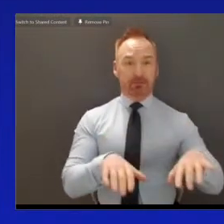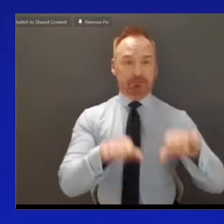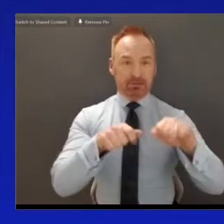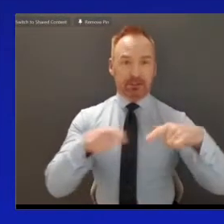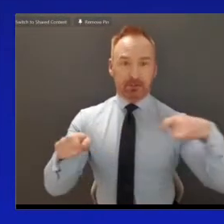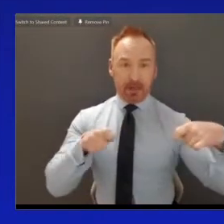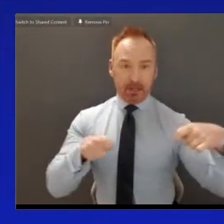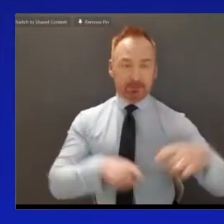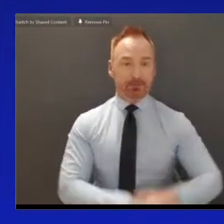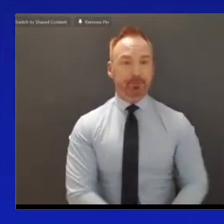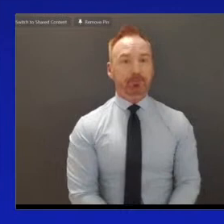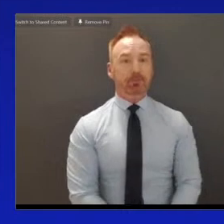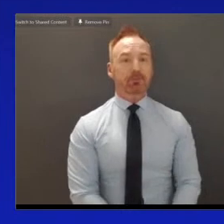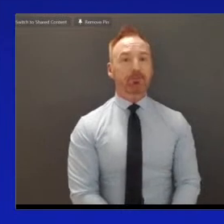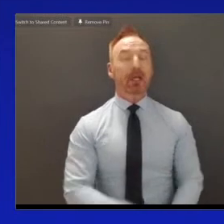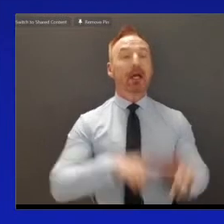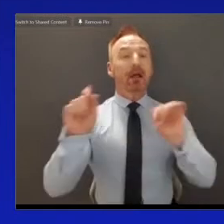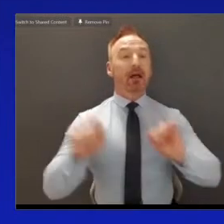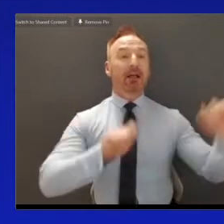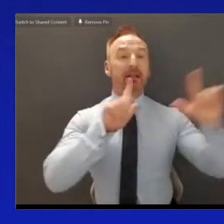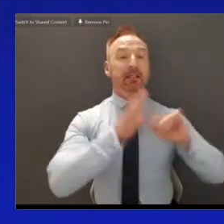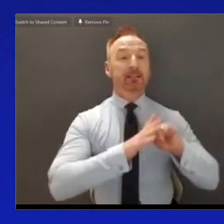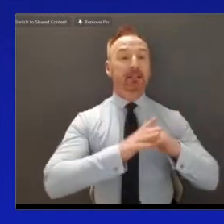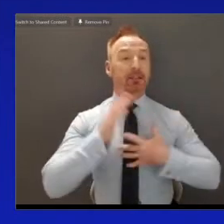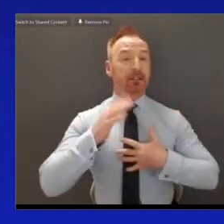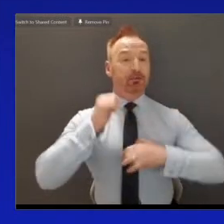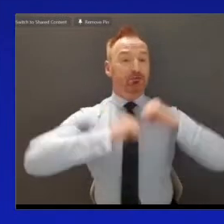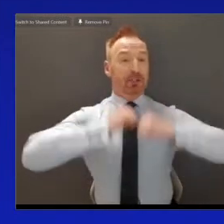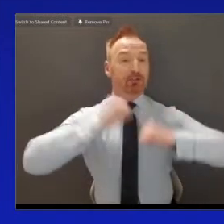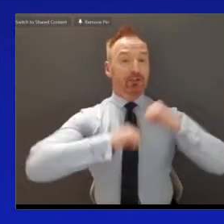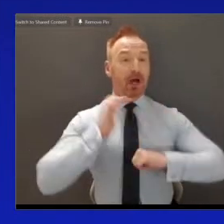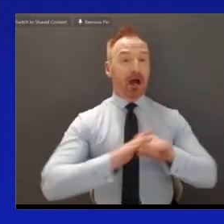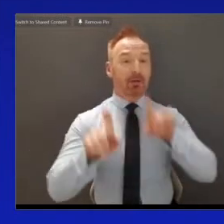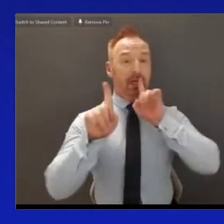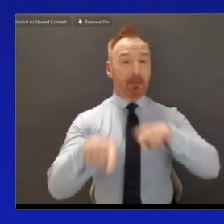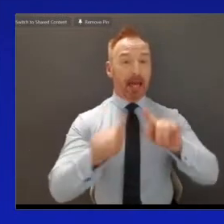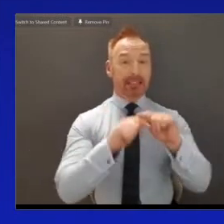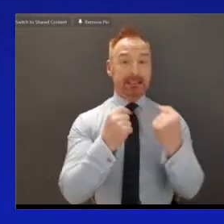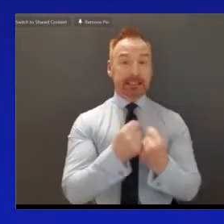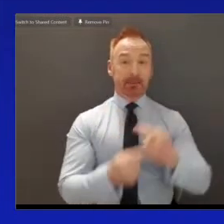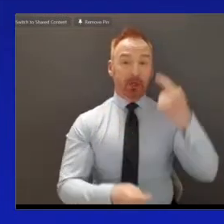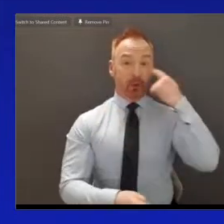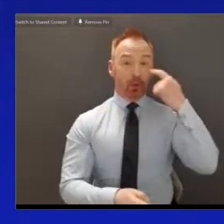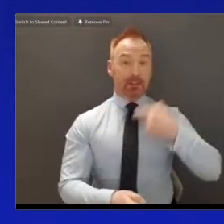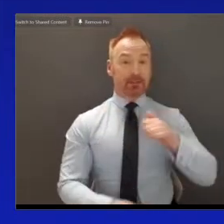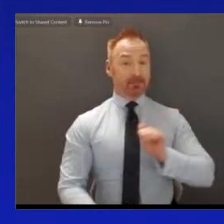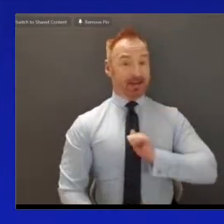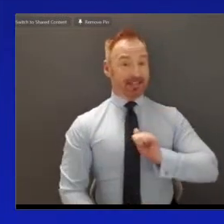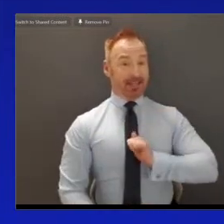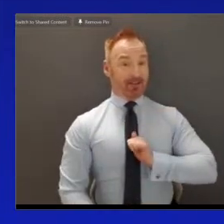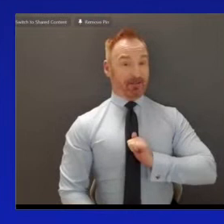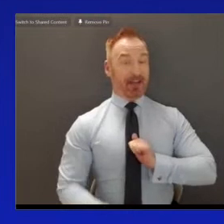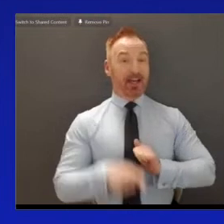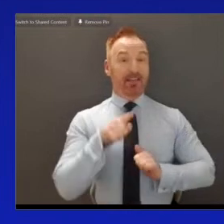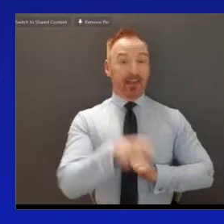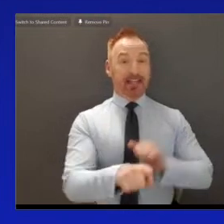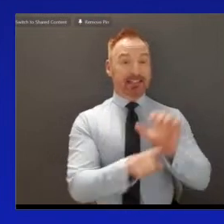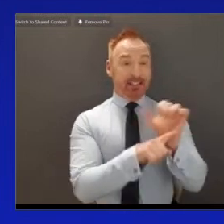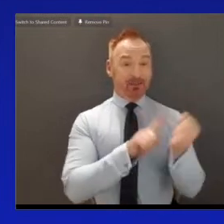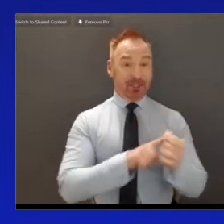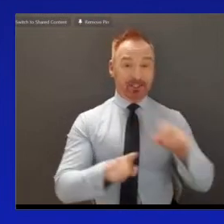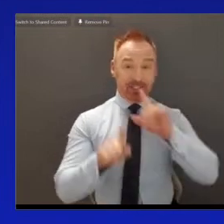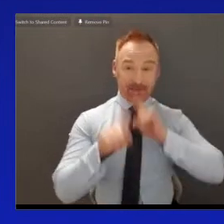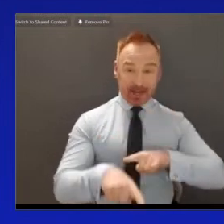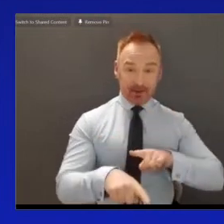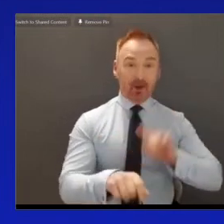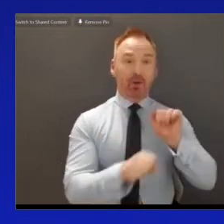Here's a bit of a closer look at the structure of the command team. You'll see I have myself as the incident commander working closely with Dr. Etches.